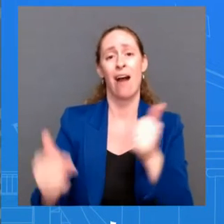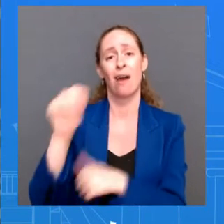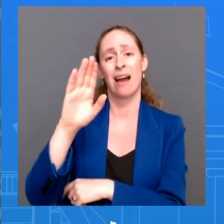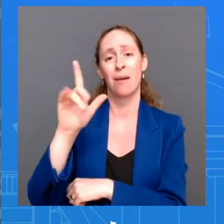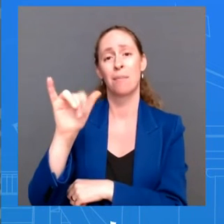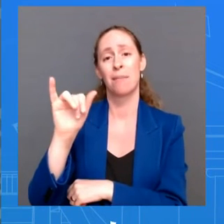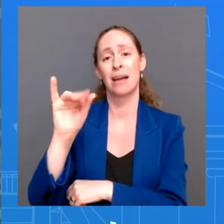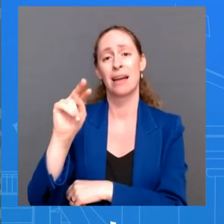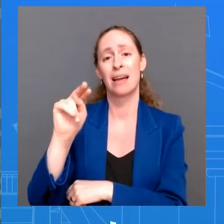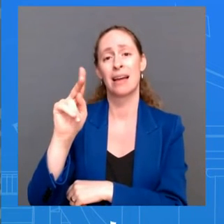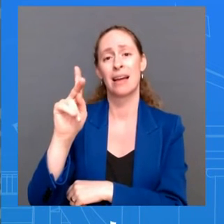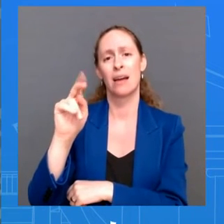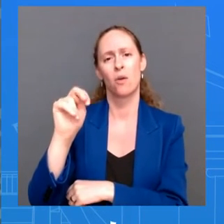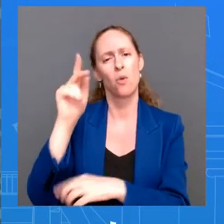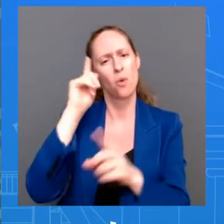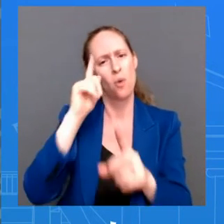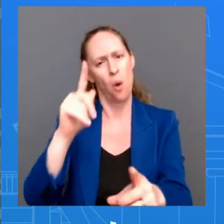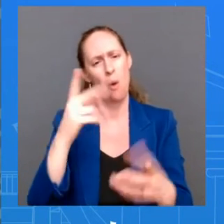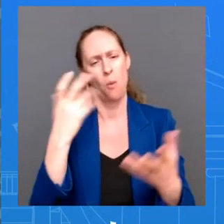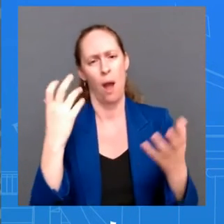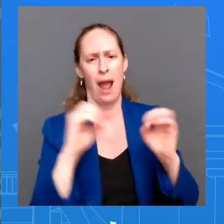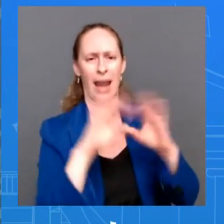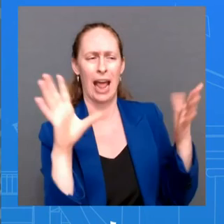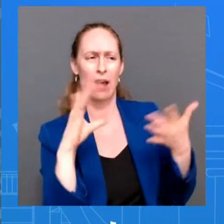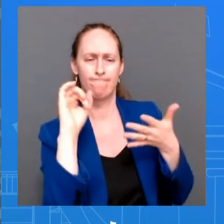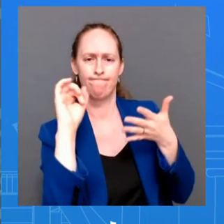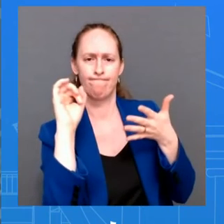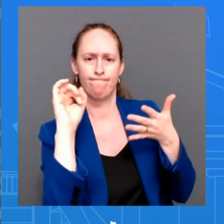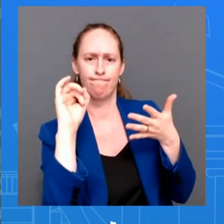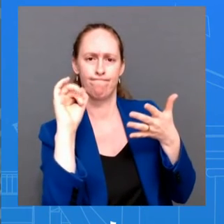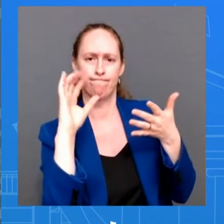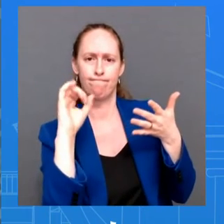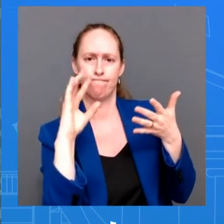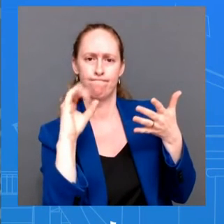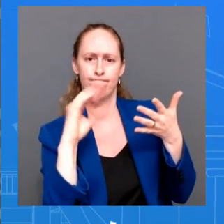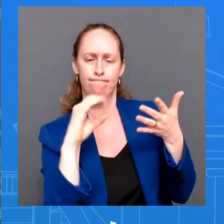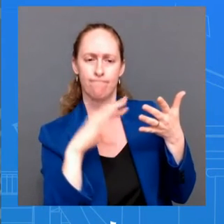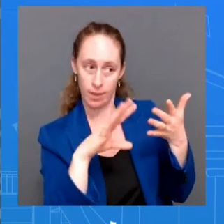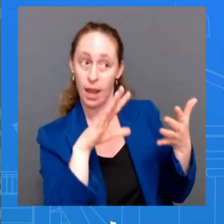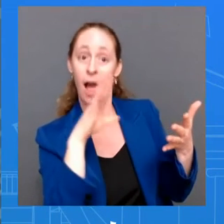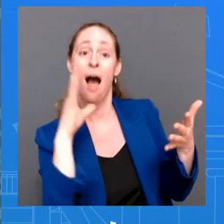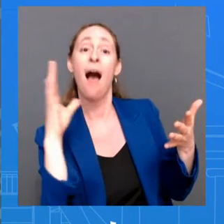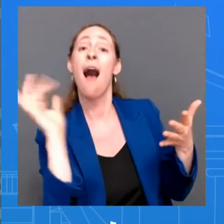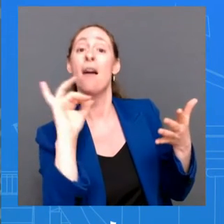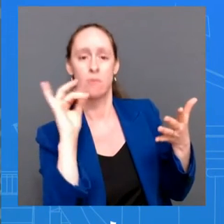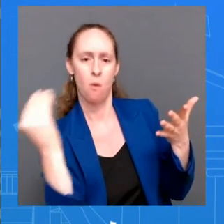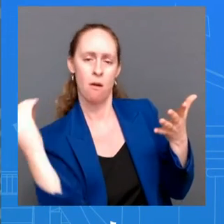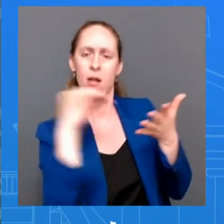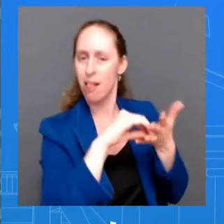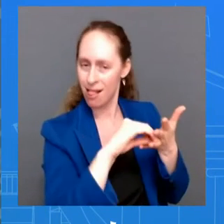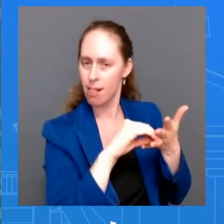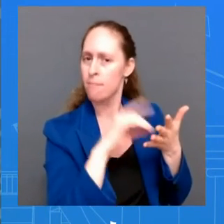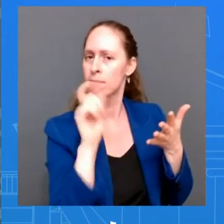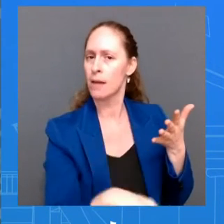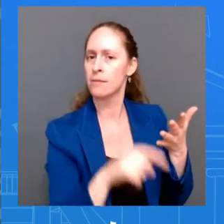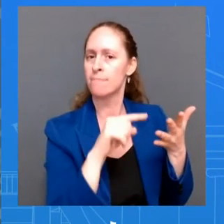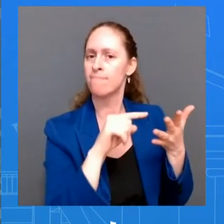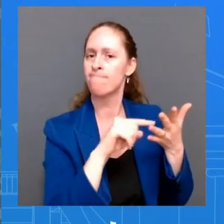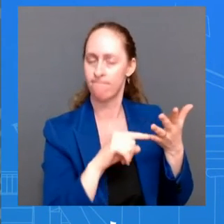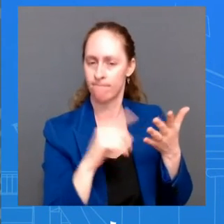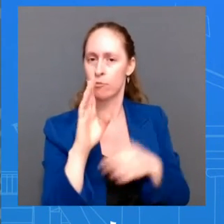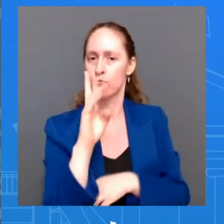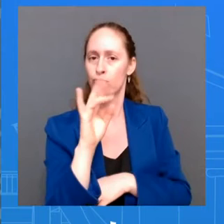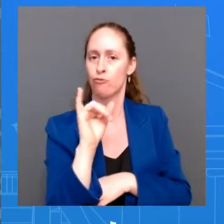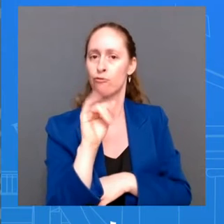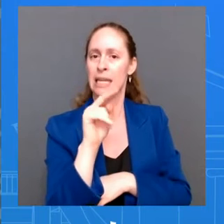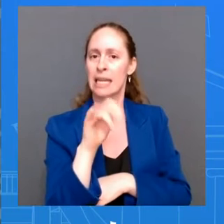part of that. He reiterated our substantial proposal, which you heard from Secretary Blinken yesterday, which is